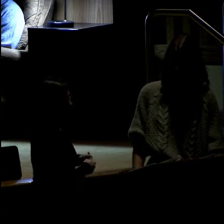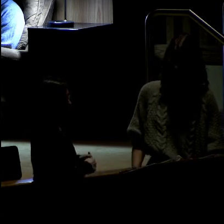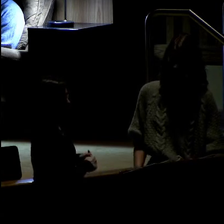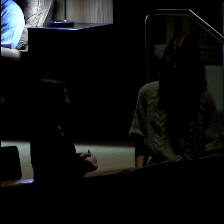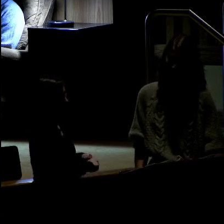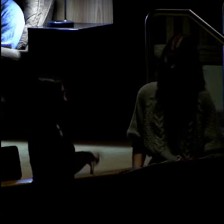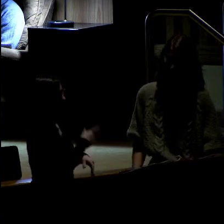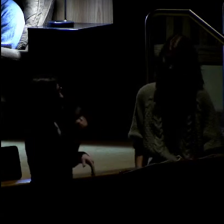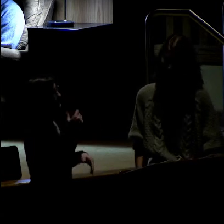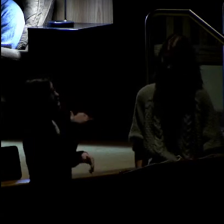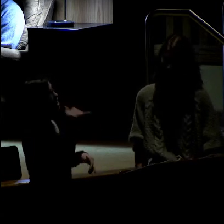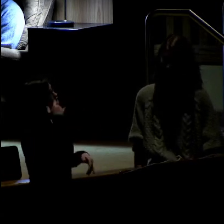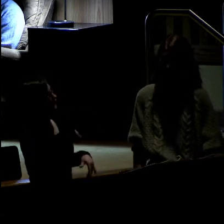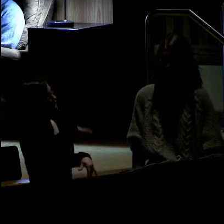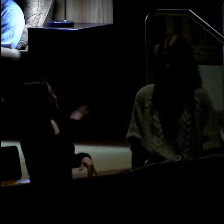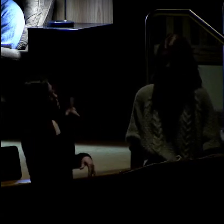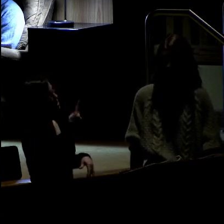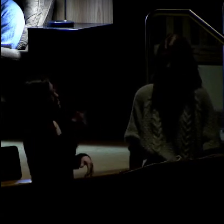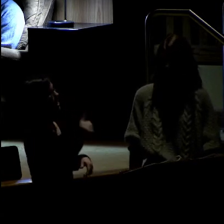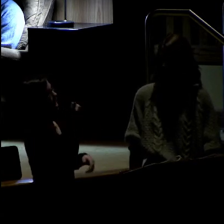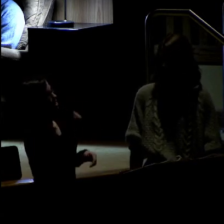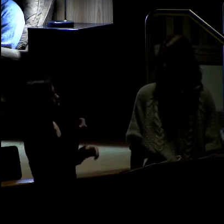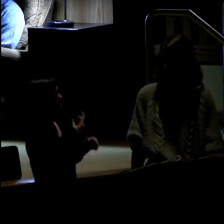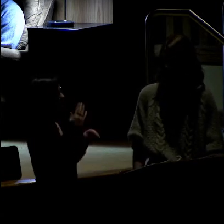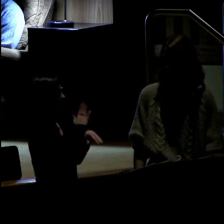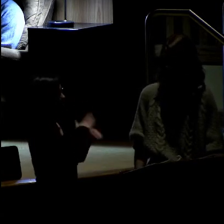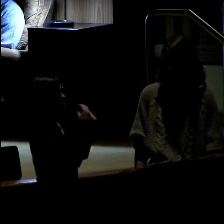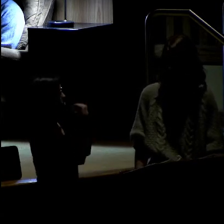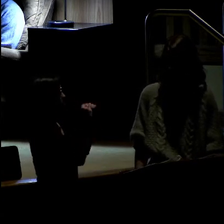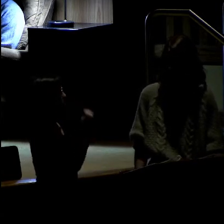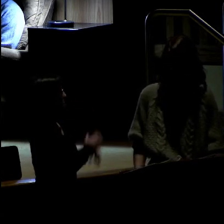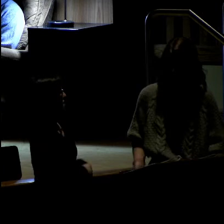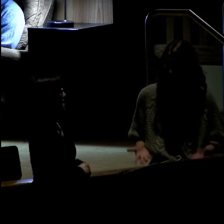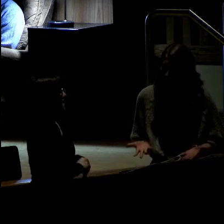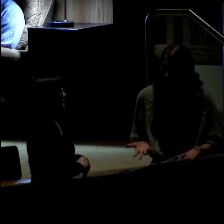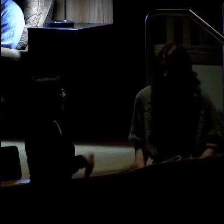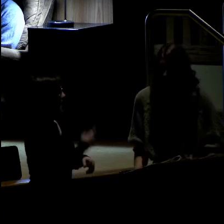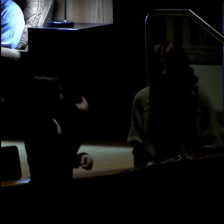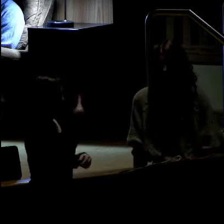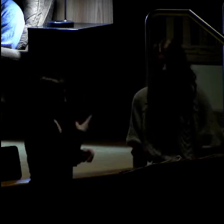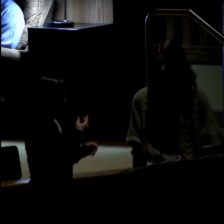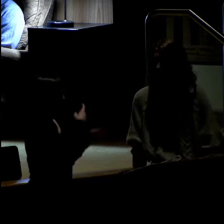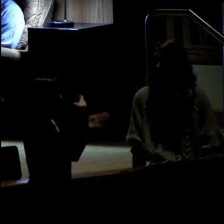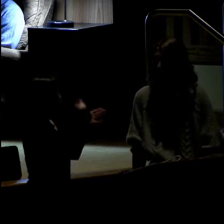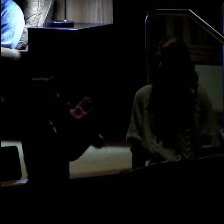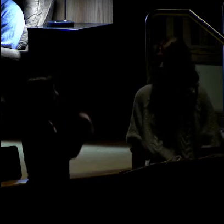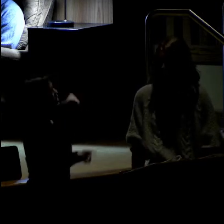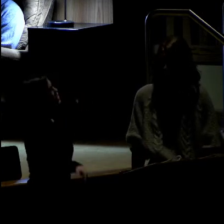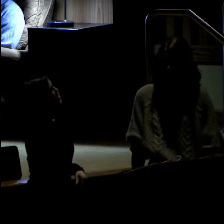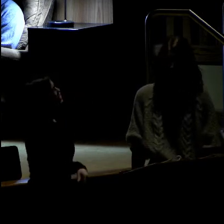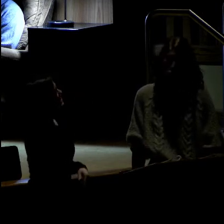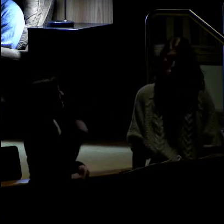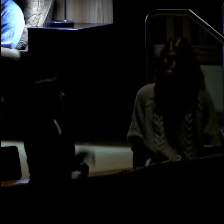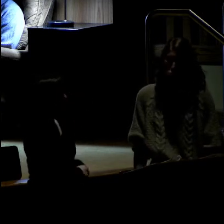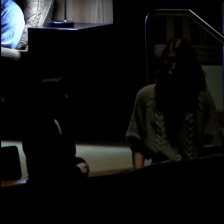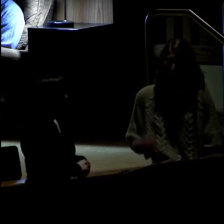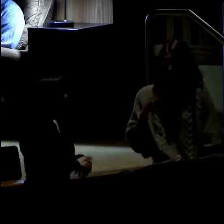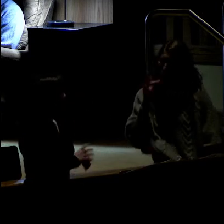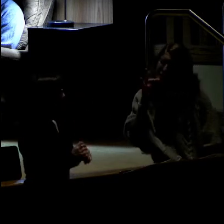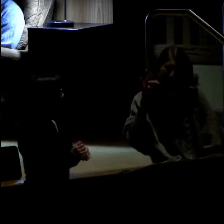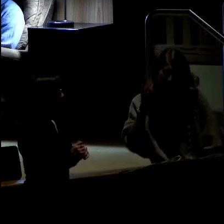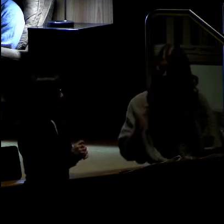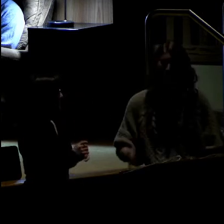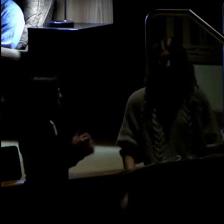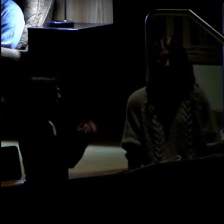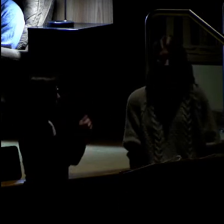found something else on sale. What? A half-price turkey. Oh, turkey sounds so delicious. How about